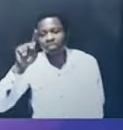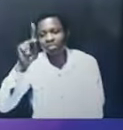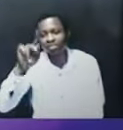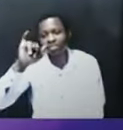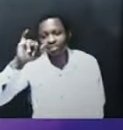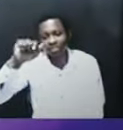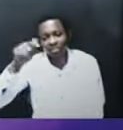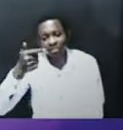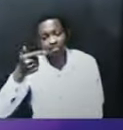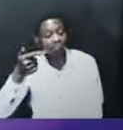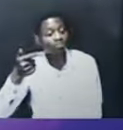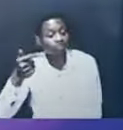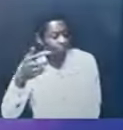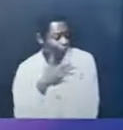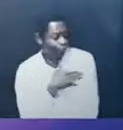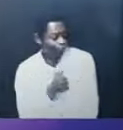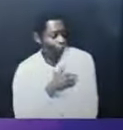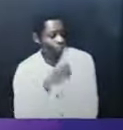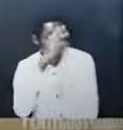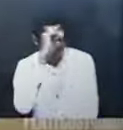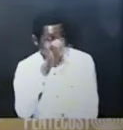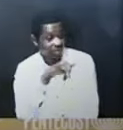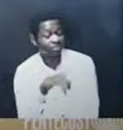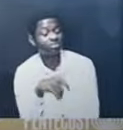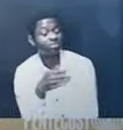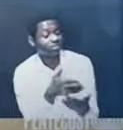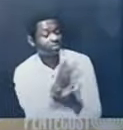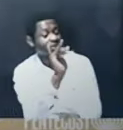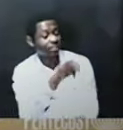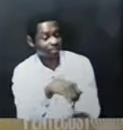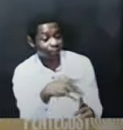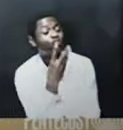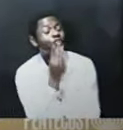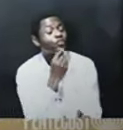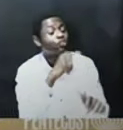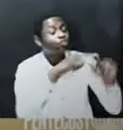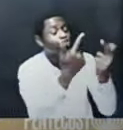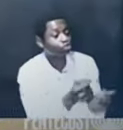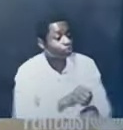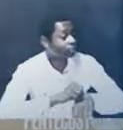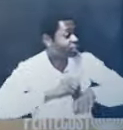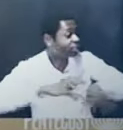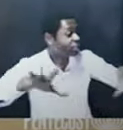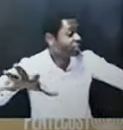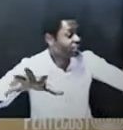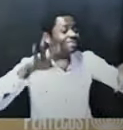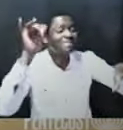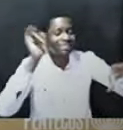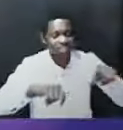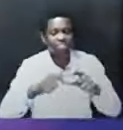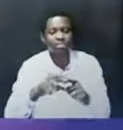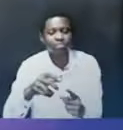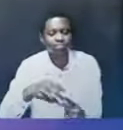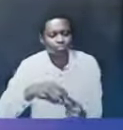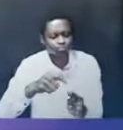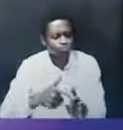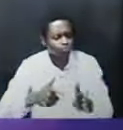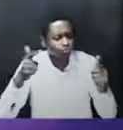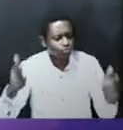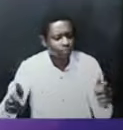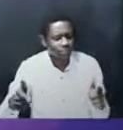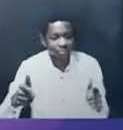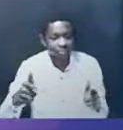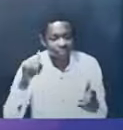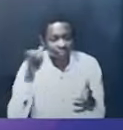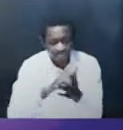said that the Jewish dispersion was the greatest single factor in preparing the world